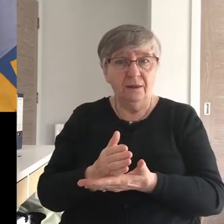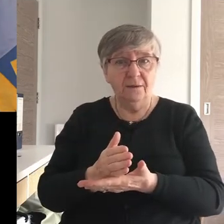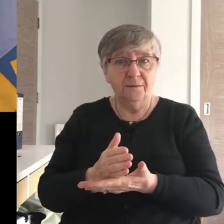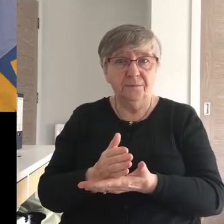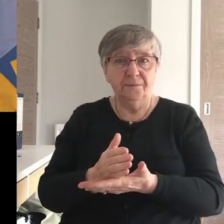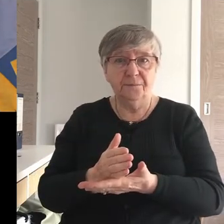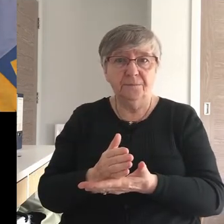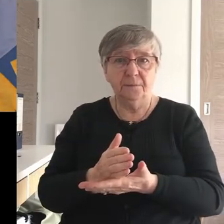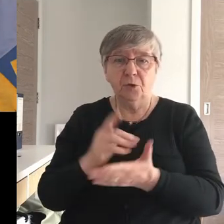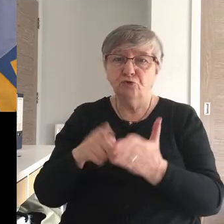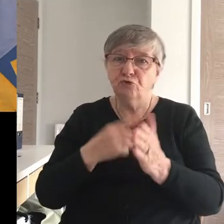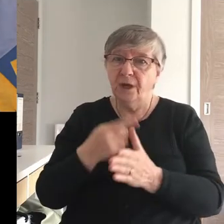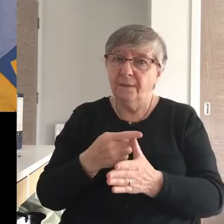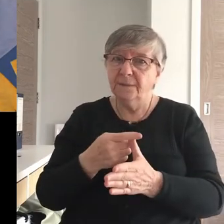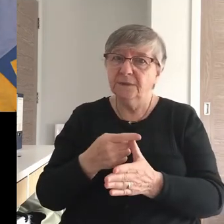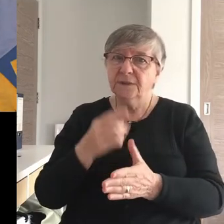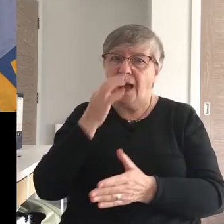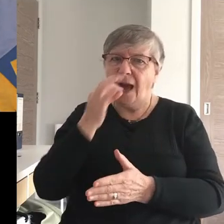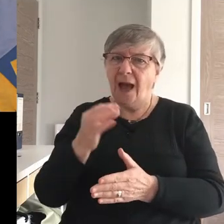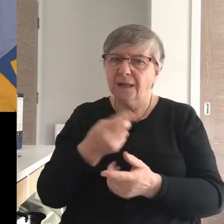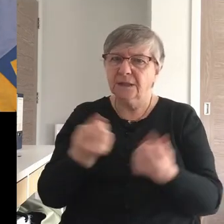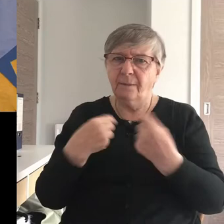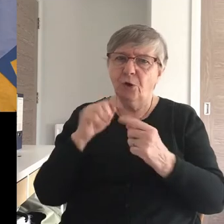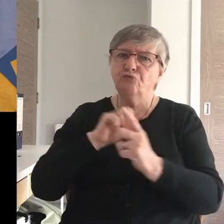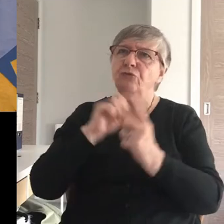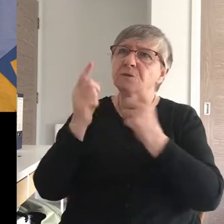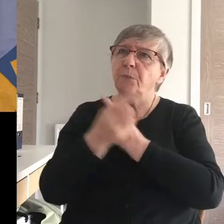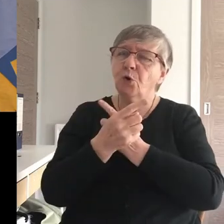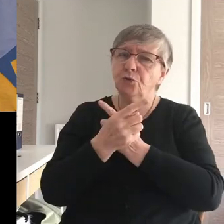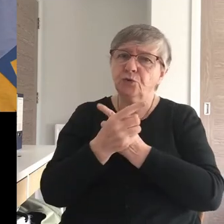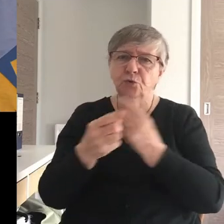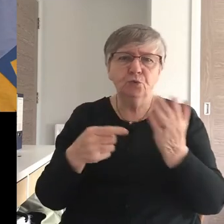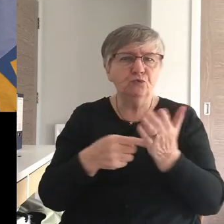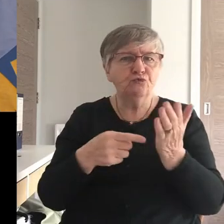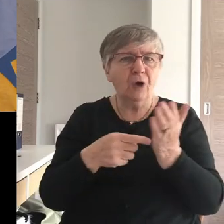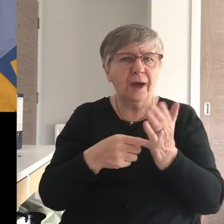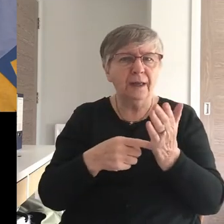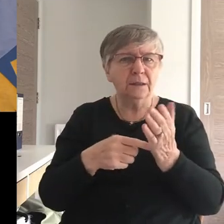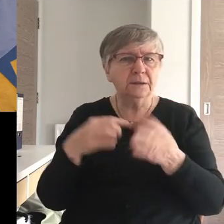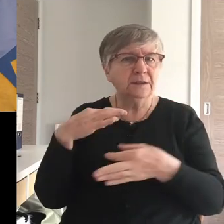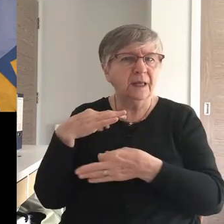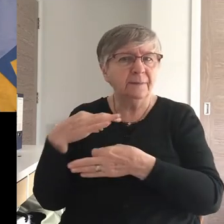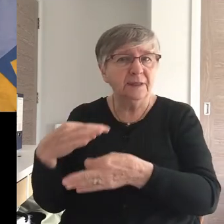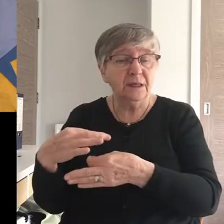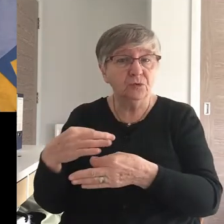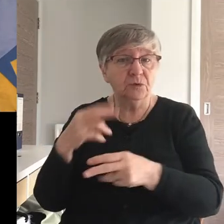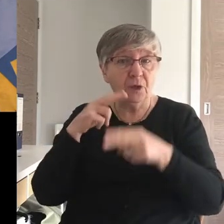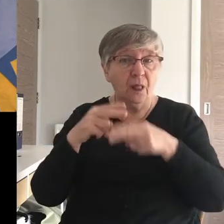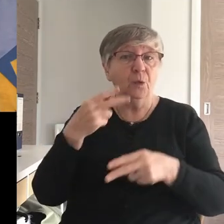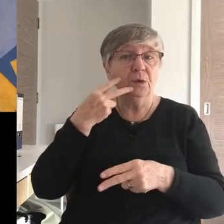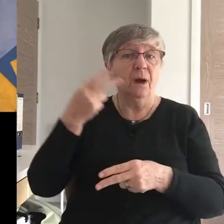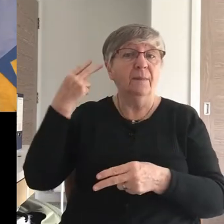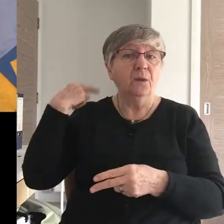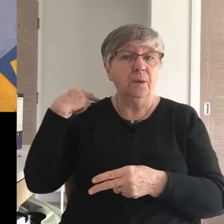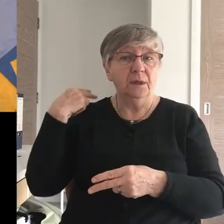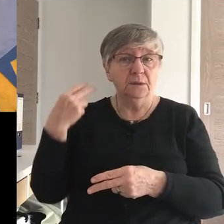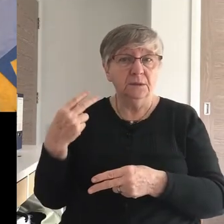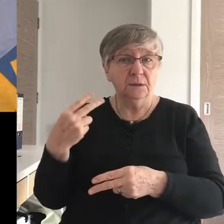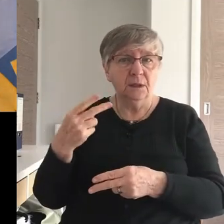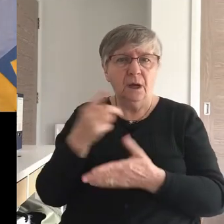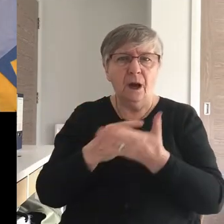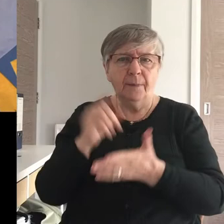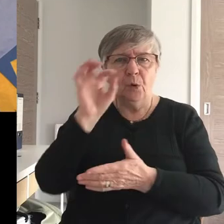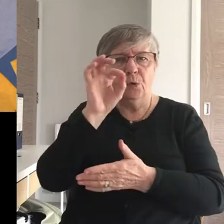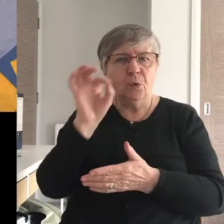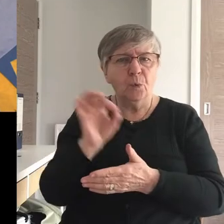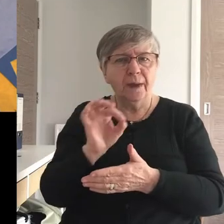Now, James asked us about our response to trials and temptations, and we looked at that a couple of weeks ago, about the question of whether